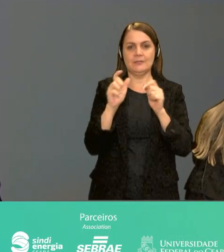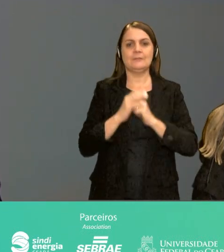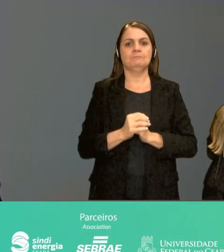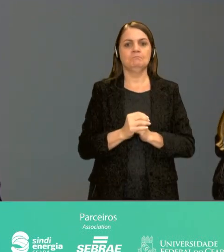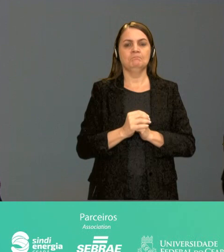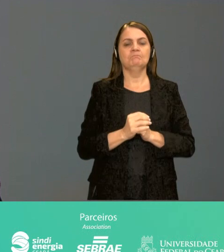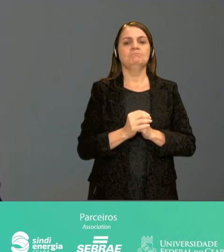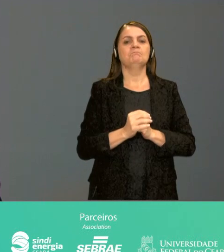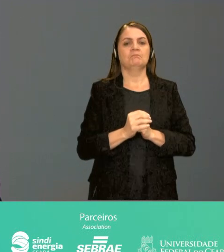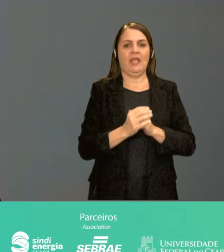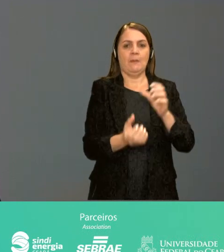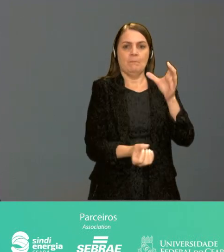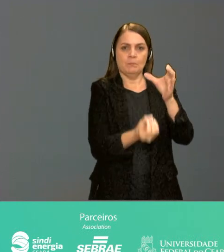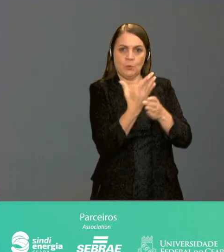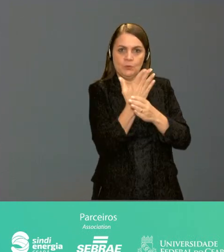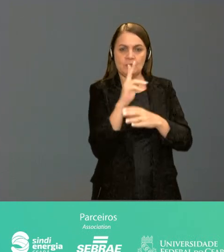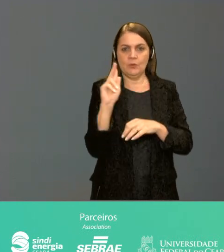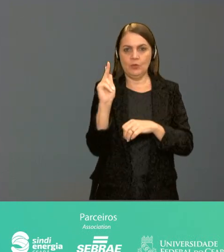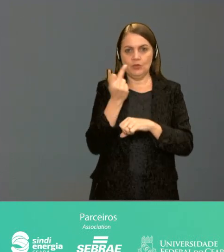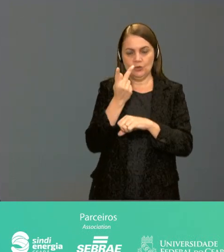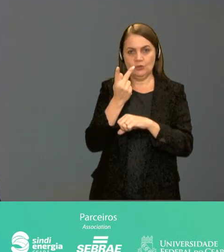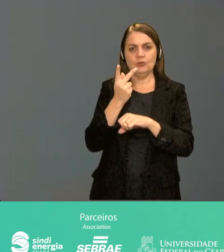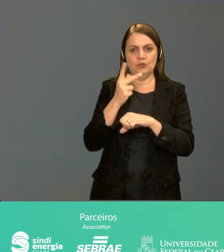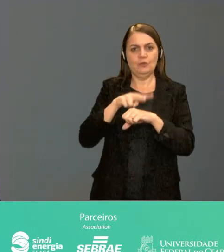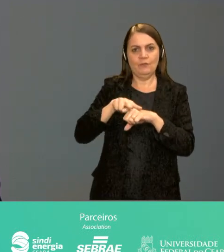green hydrogen, they didn't have to